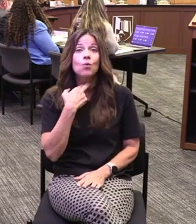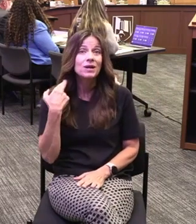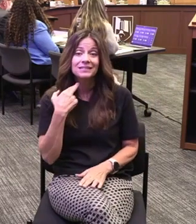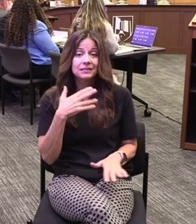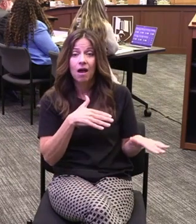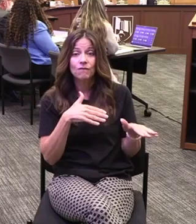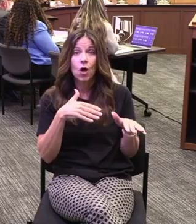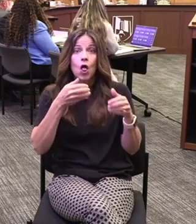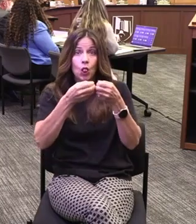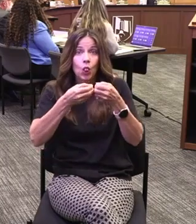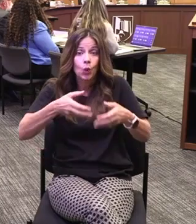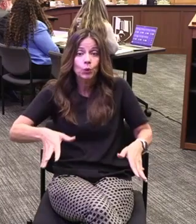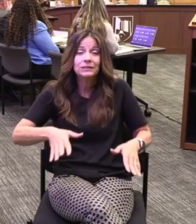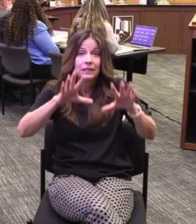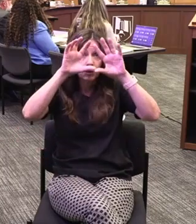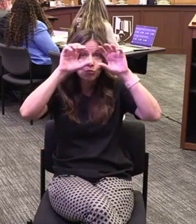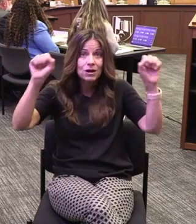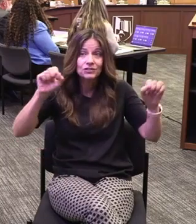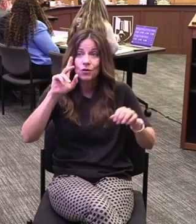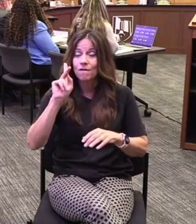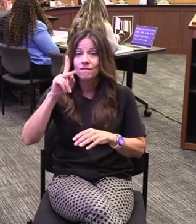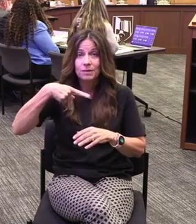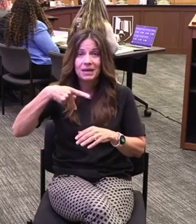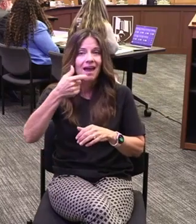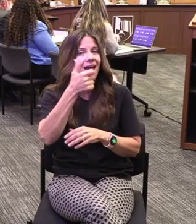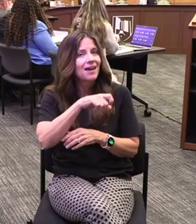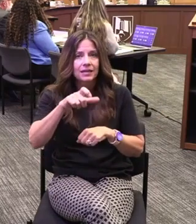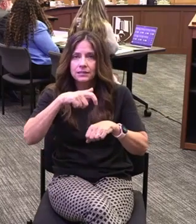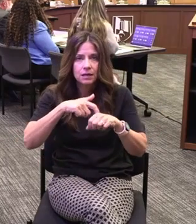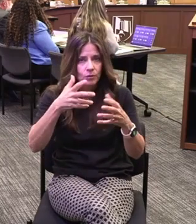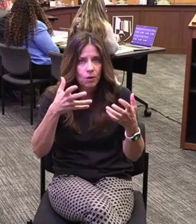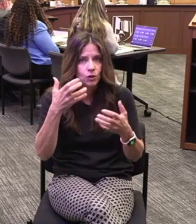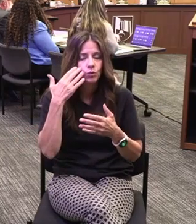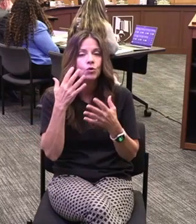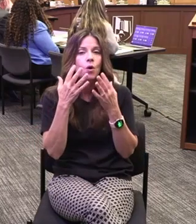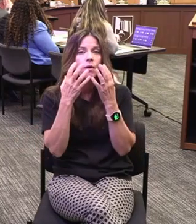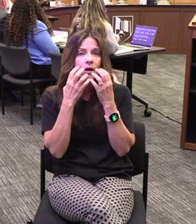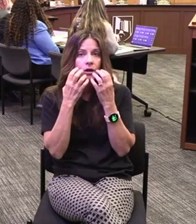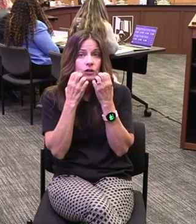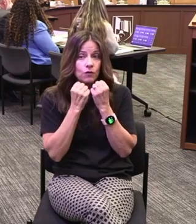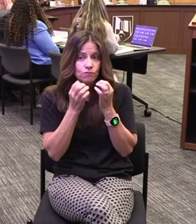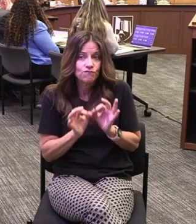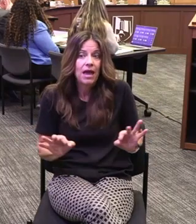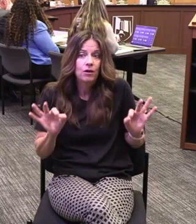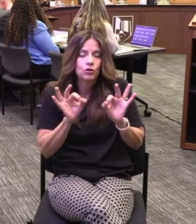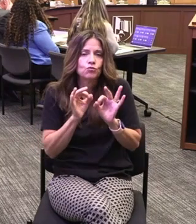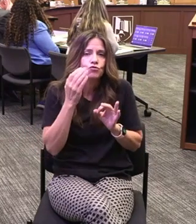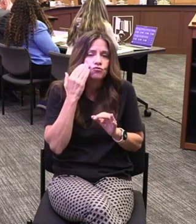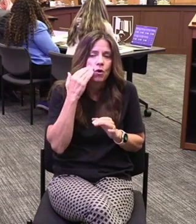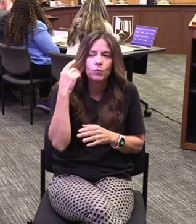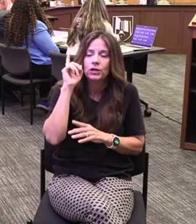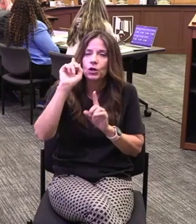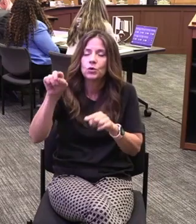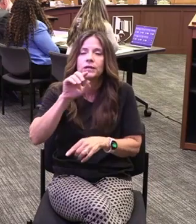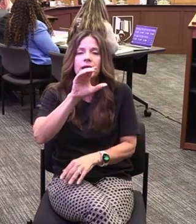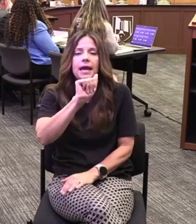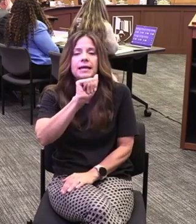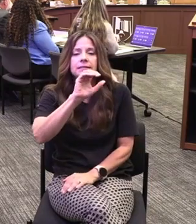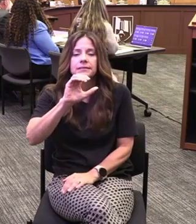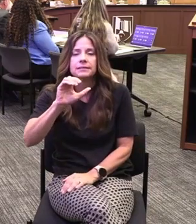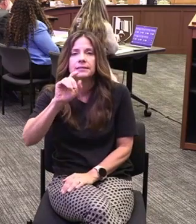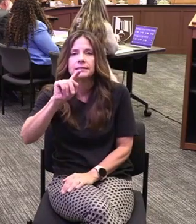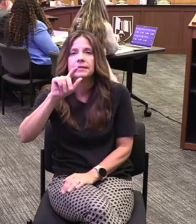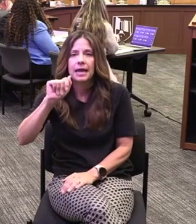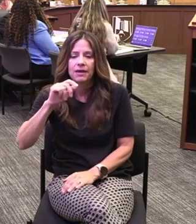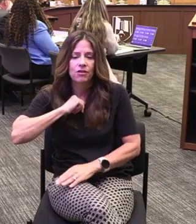any member of the staff at any time. You guys know your value. You know what's out there. We go to ACCTA events and there's a